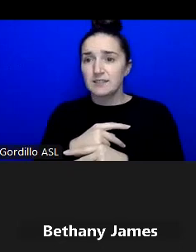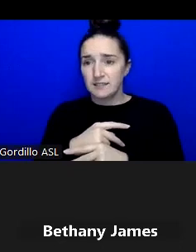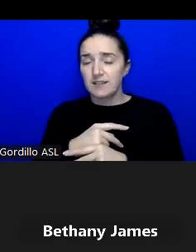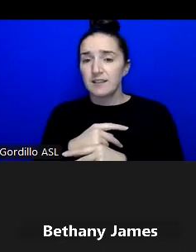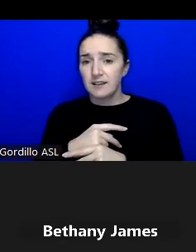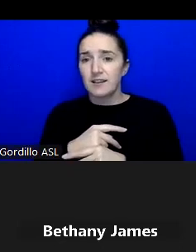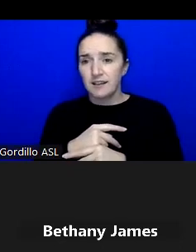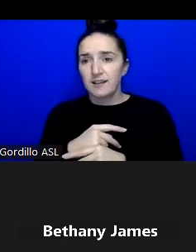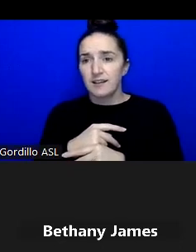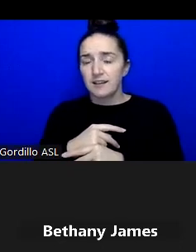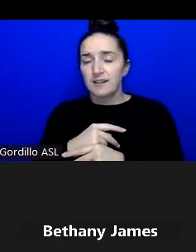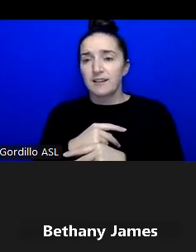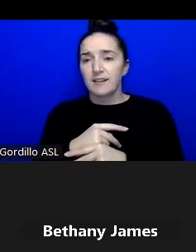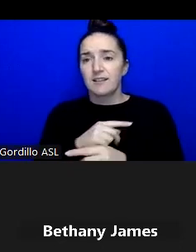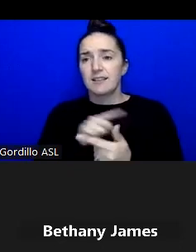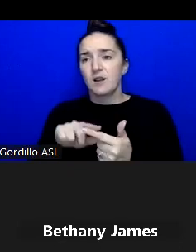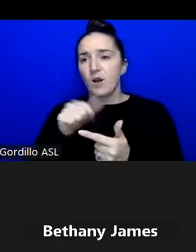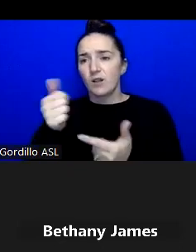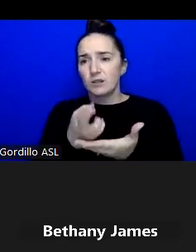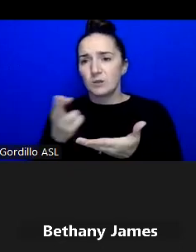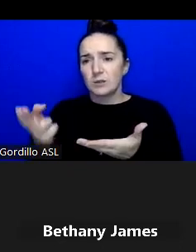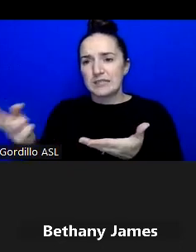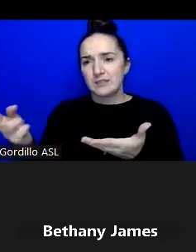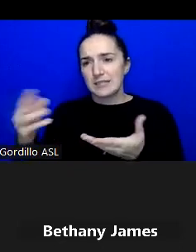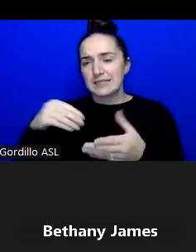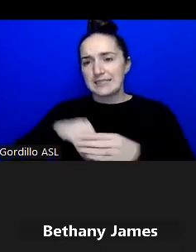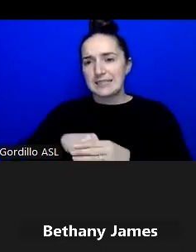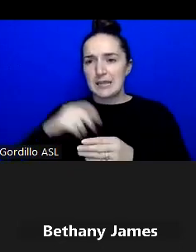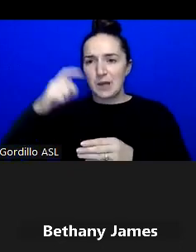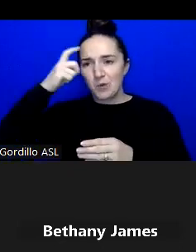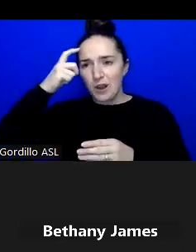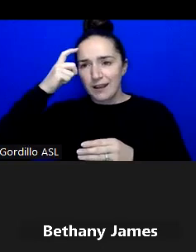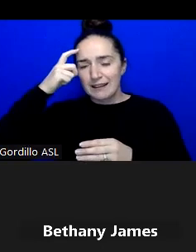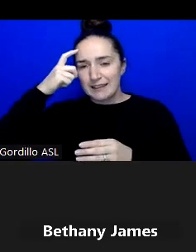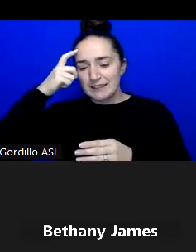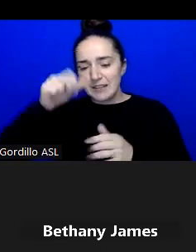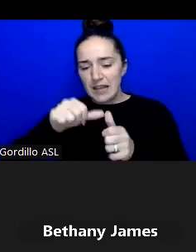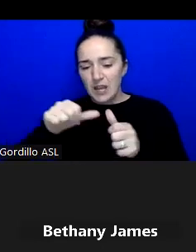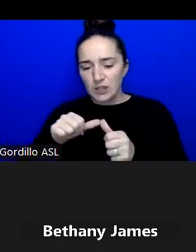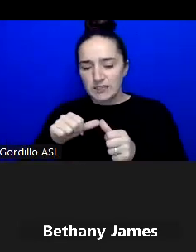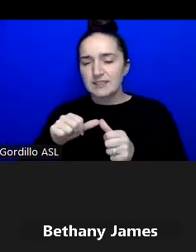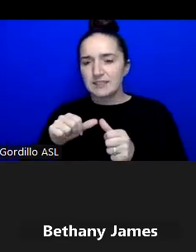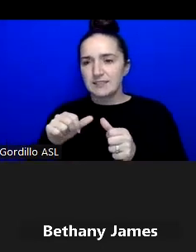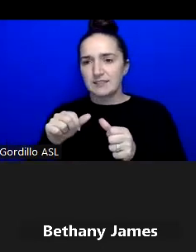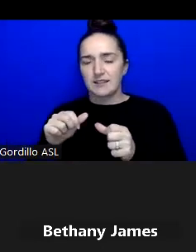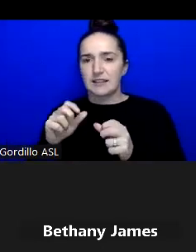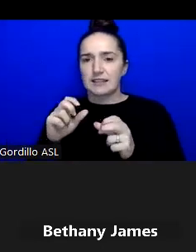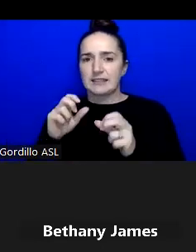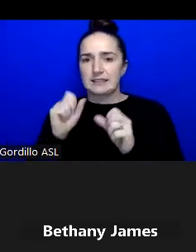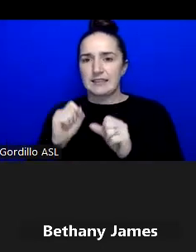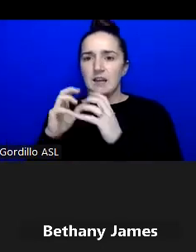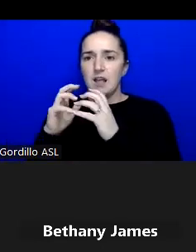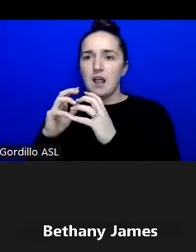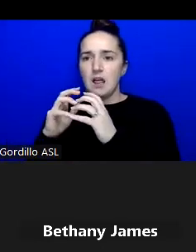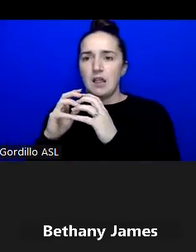other resources in the brain, other areas of the brain can kind of cannibalize those resources that were previously